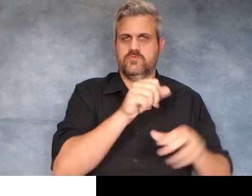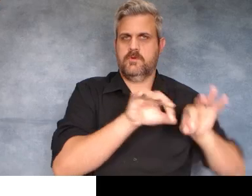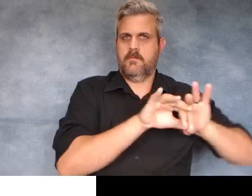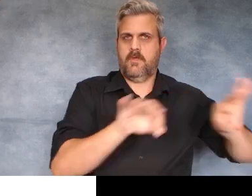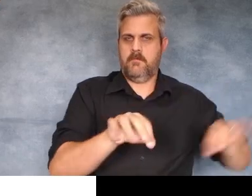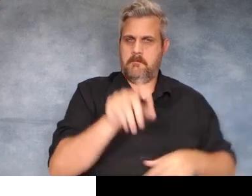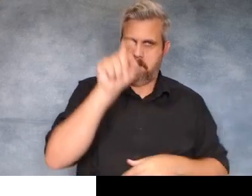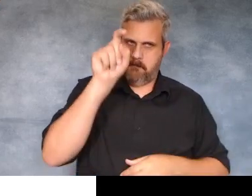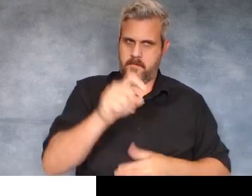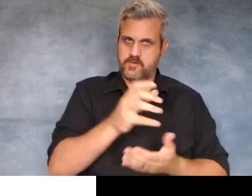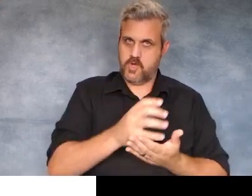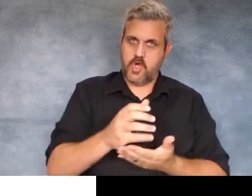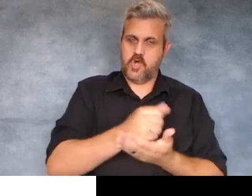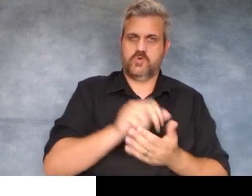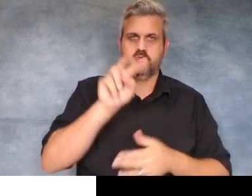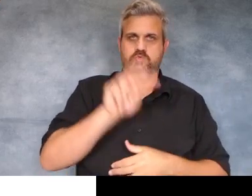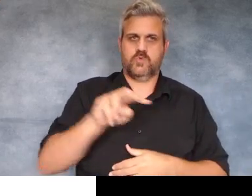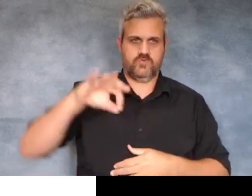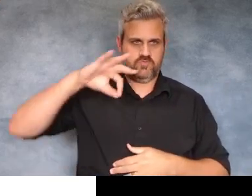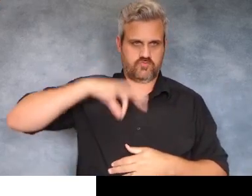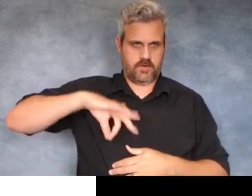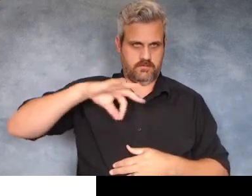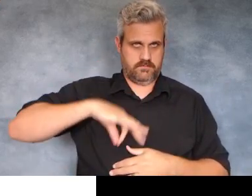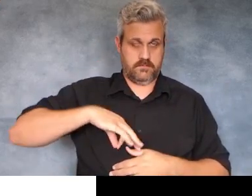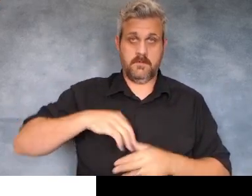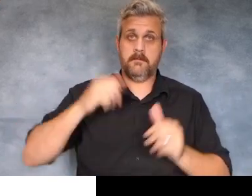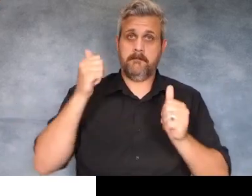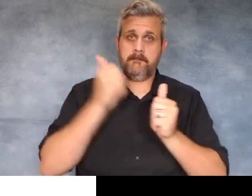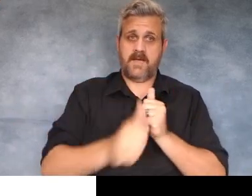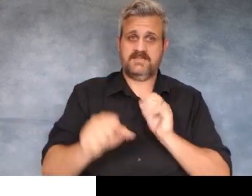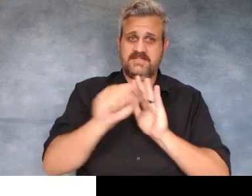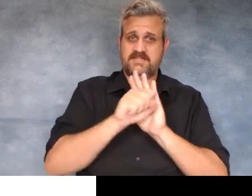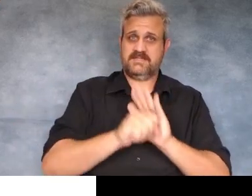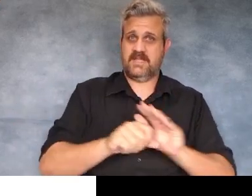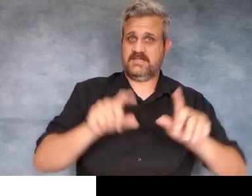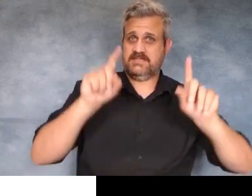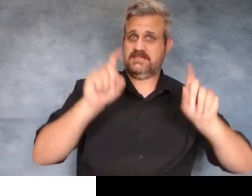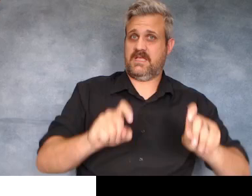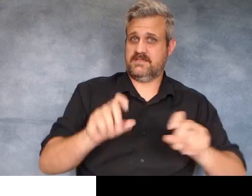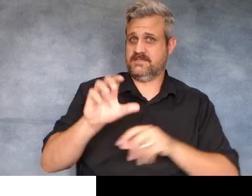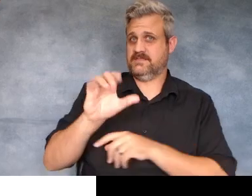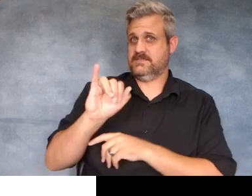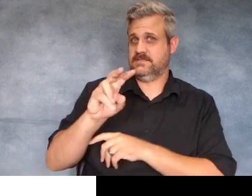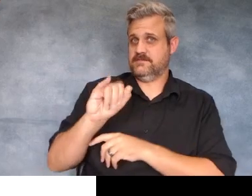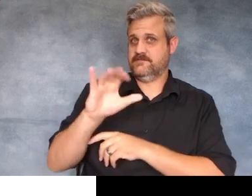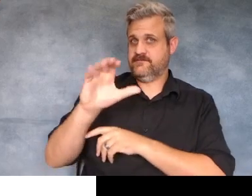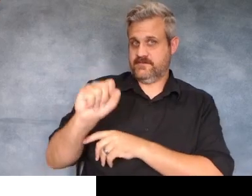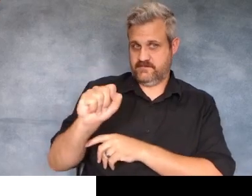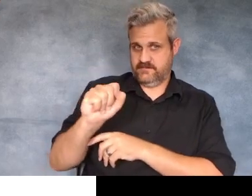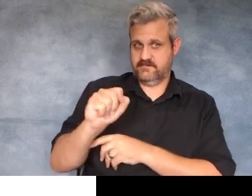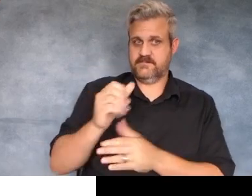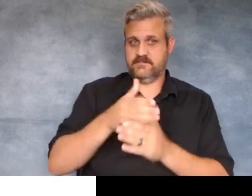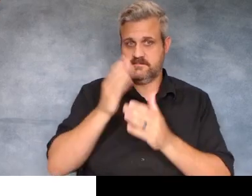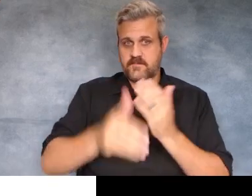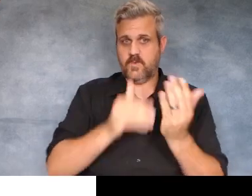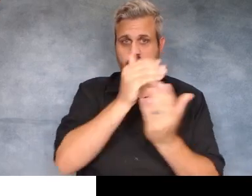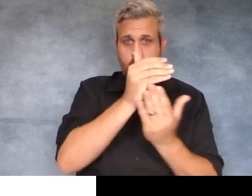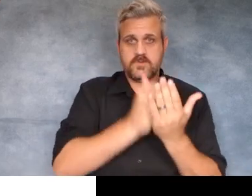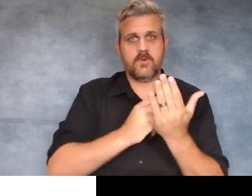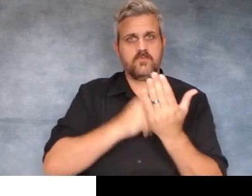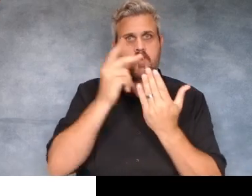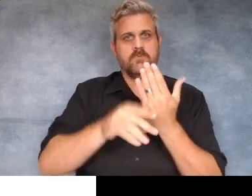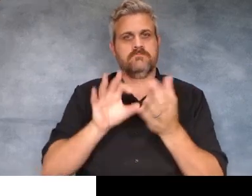earn 22 credits, pass a state-mandated civics test, complete a course or program in